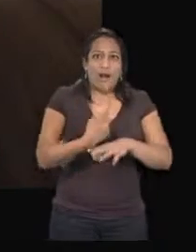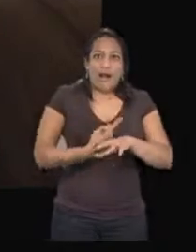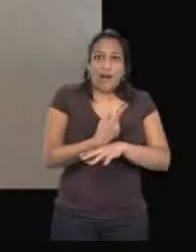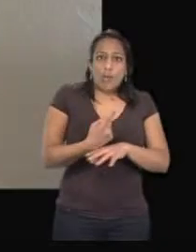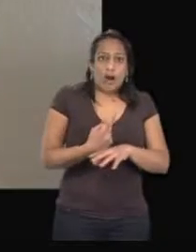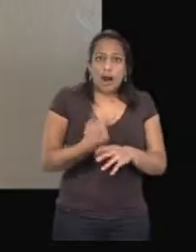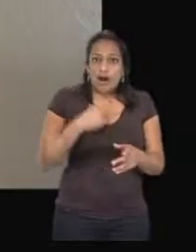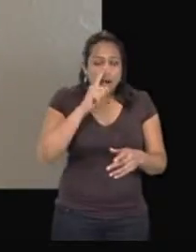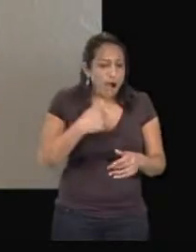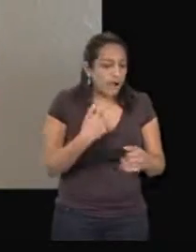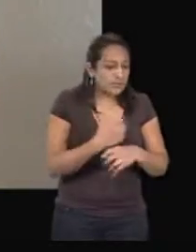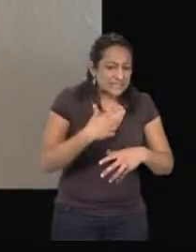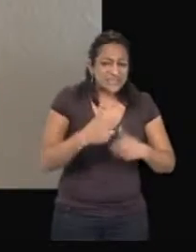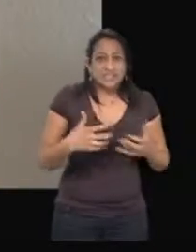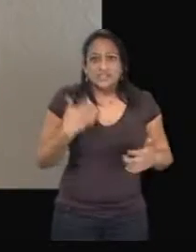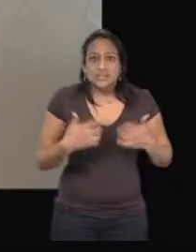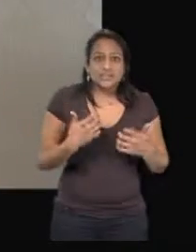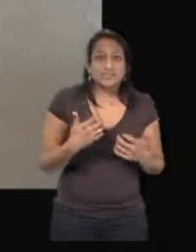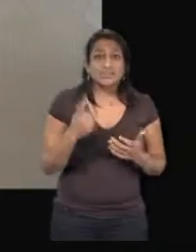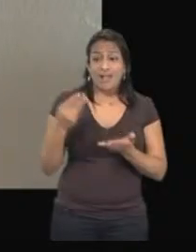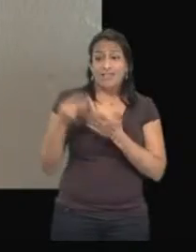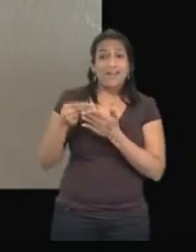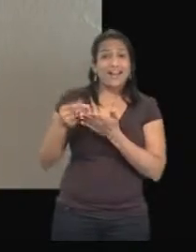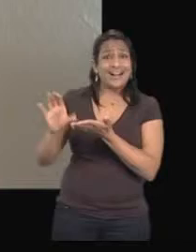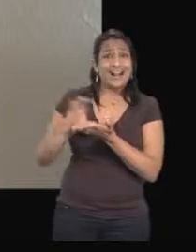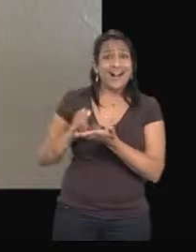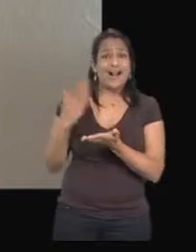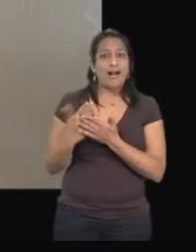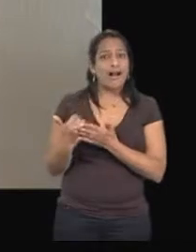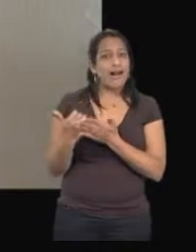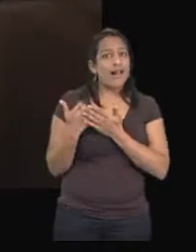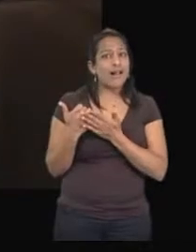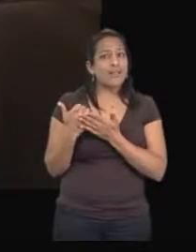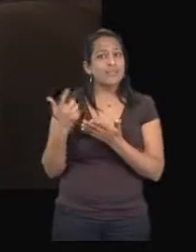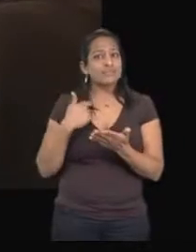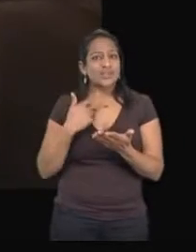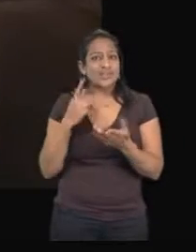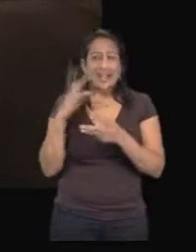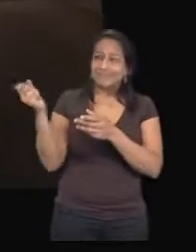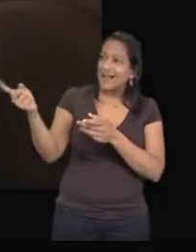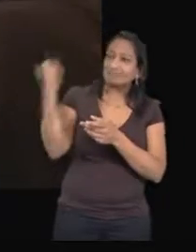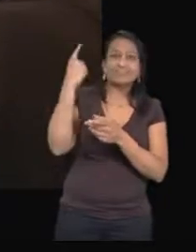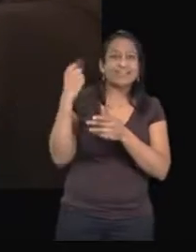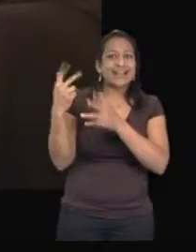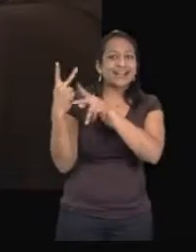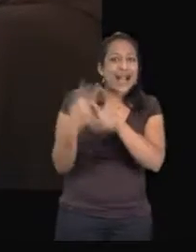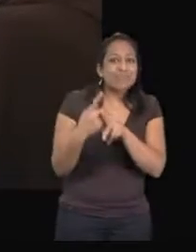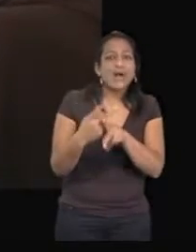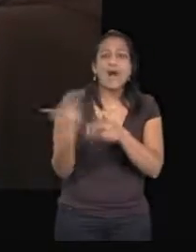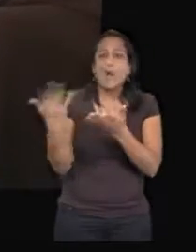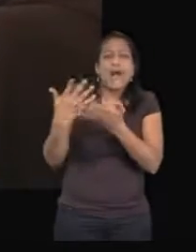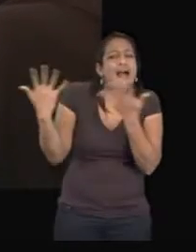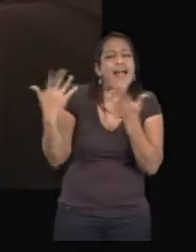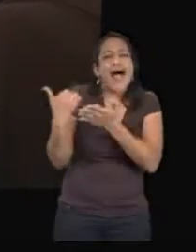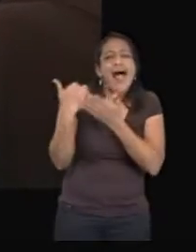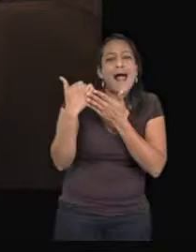what you wanted to do. But the budget thing has really helped. It allows us to have the carers